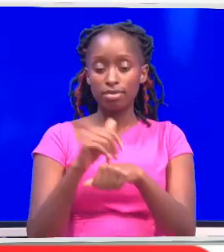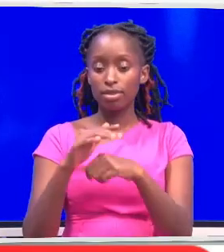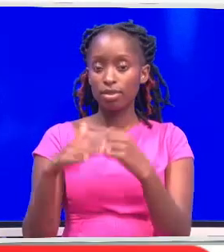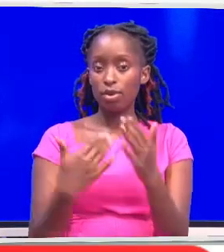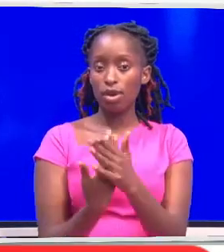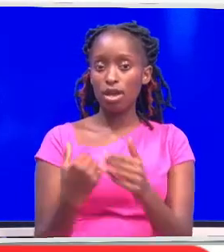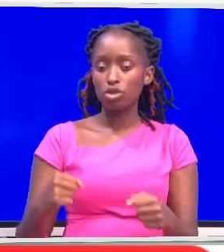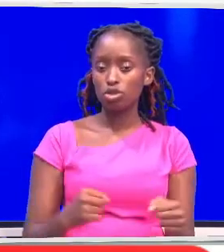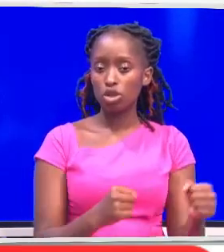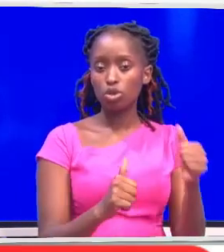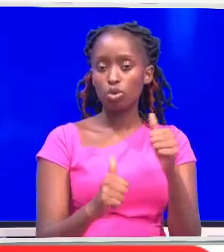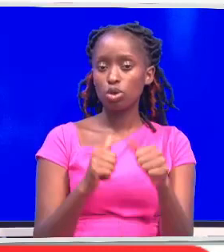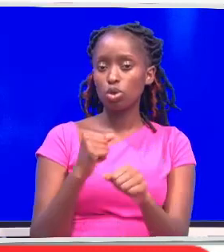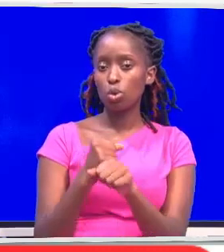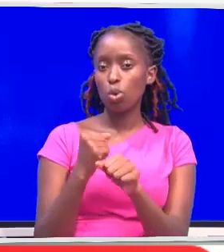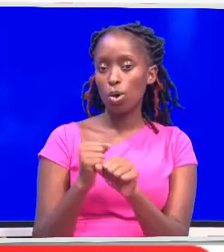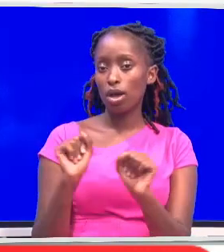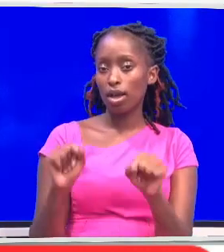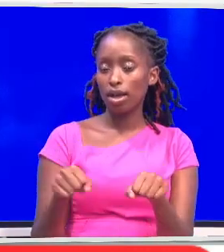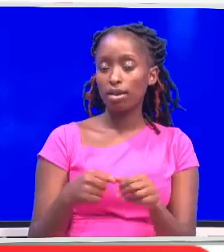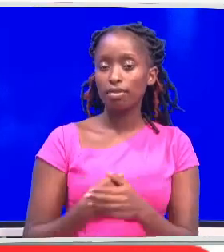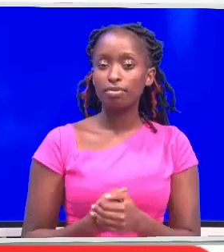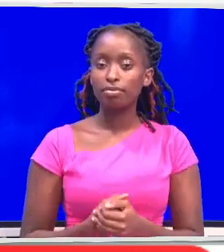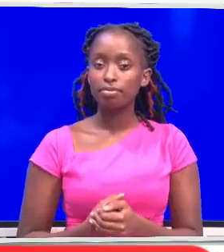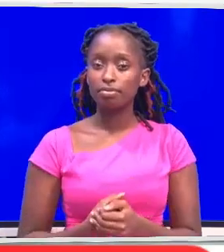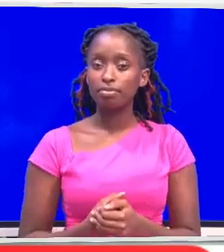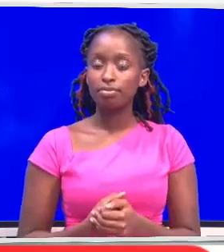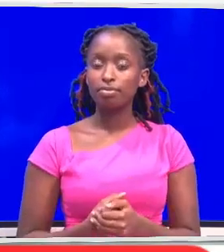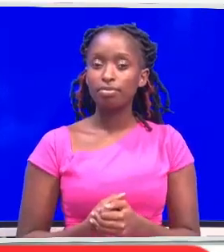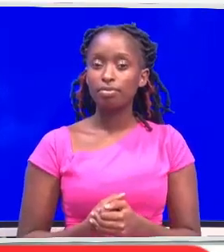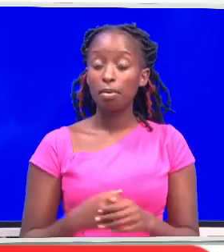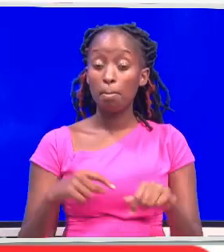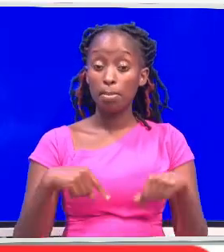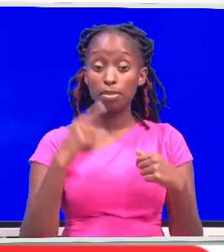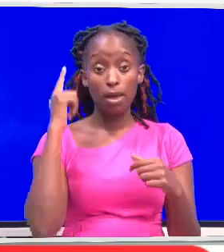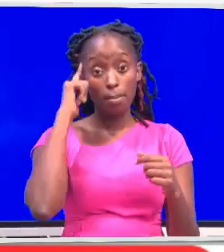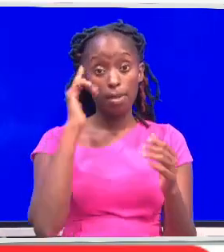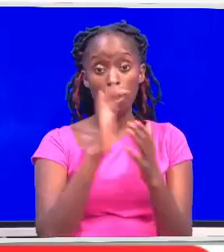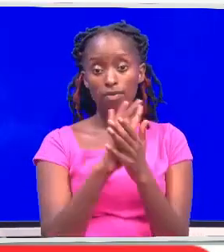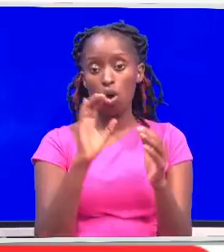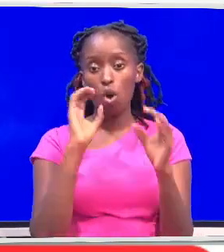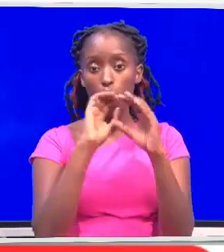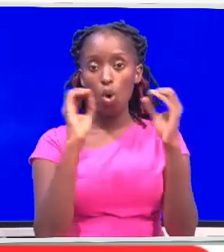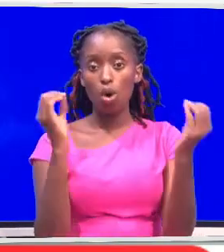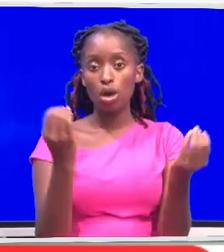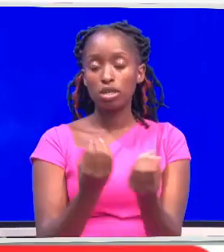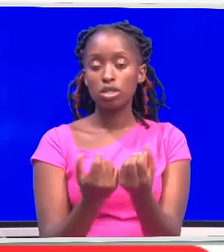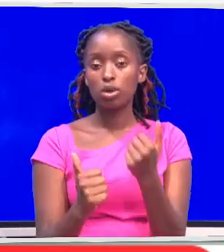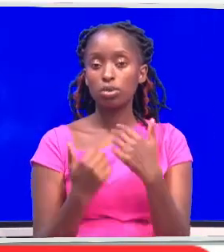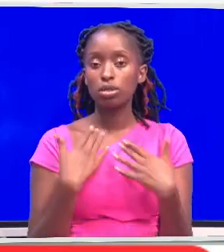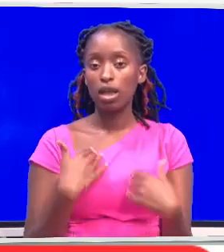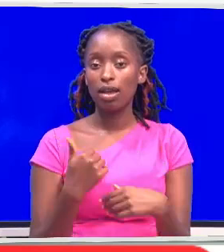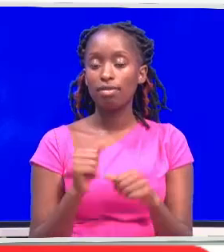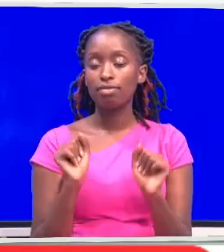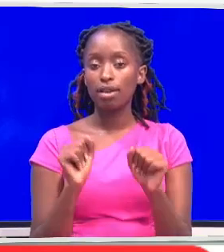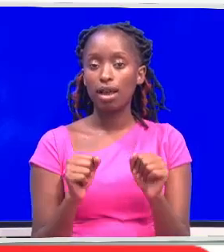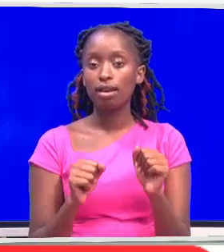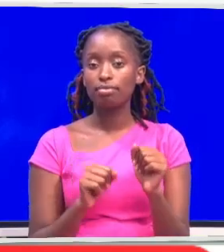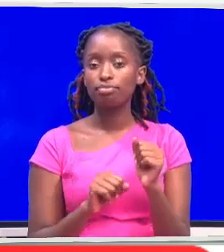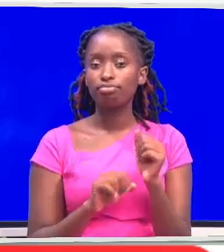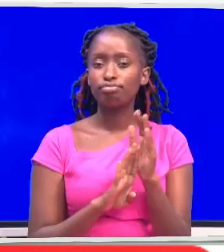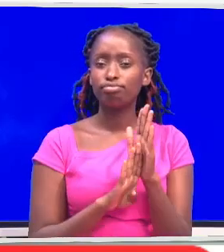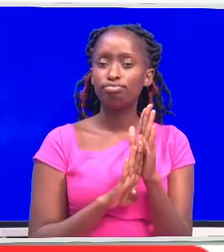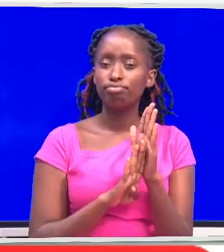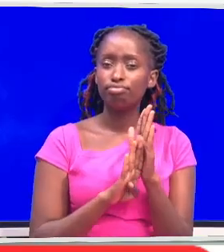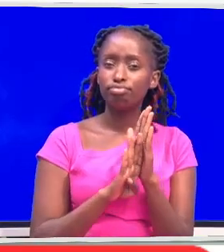strategies. However, it's not the end game in such a way that I believe organizations that are able to evolve and are able to take